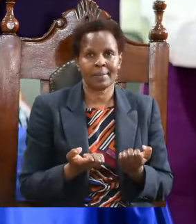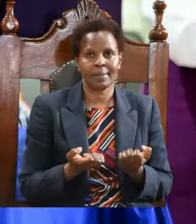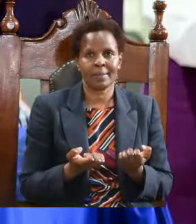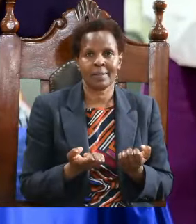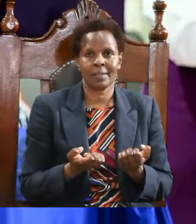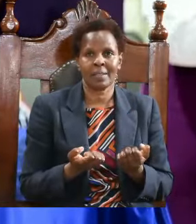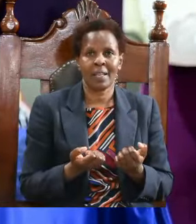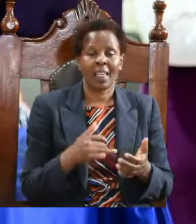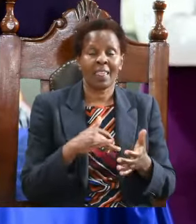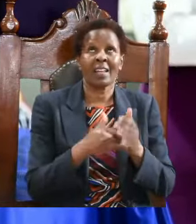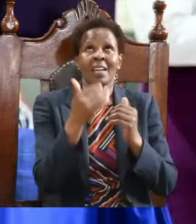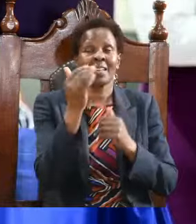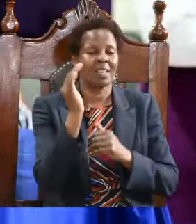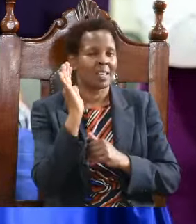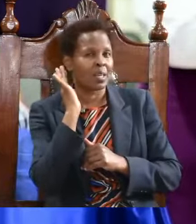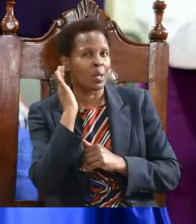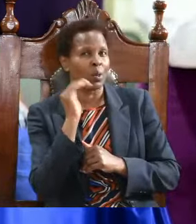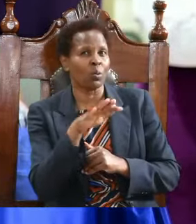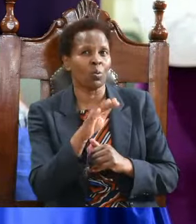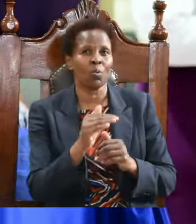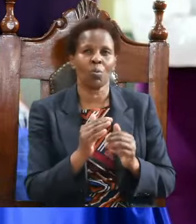Hear their cry this morning.